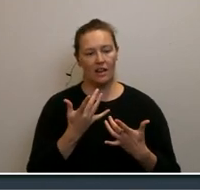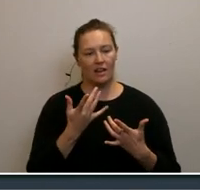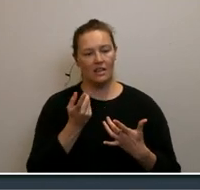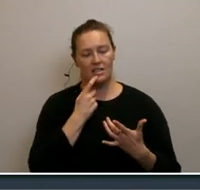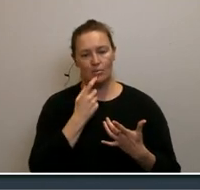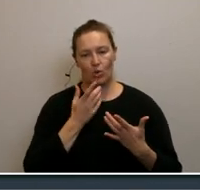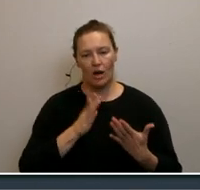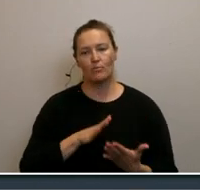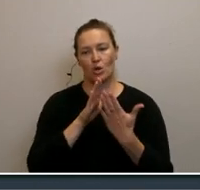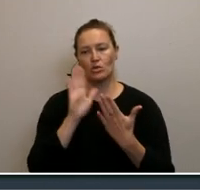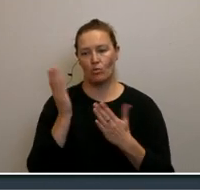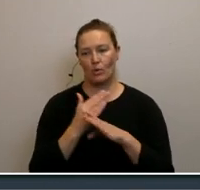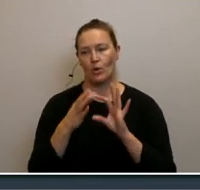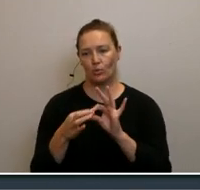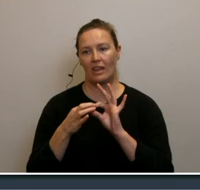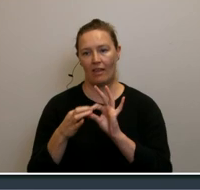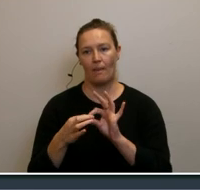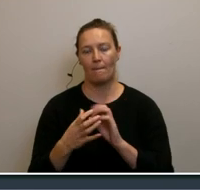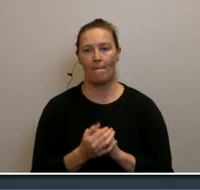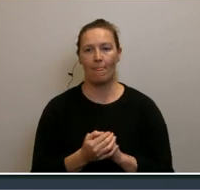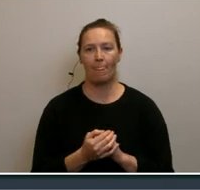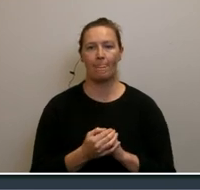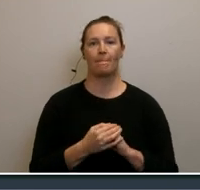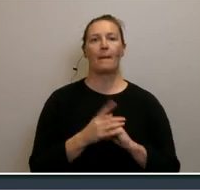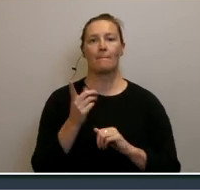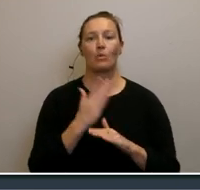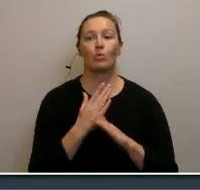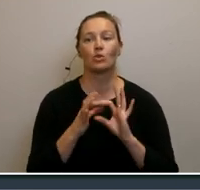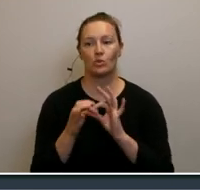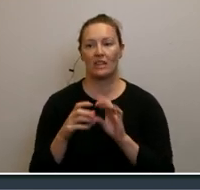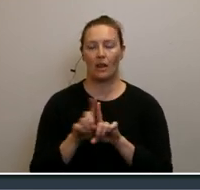sense approach that we work together, but we work together as partners.